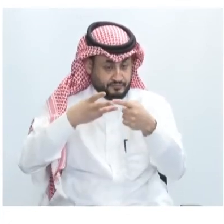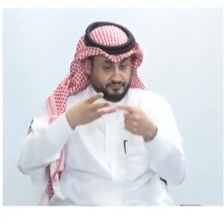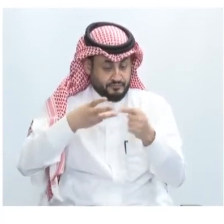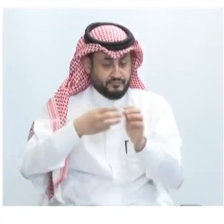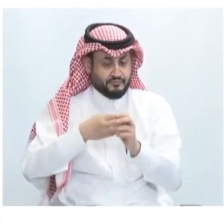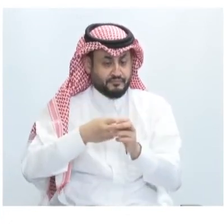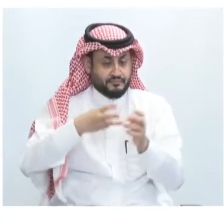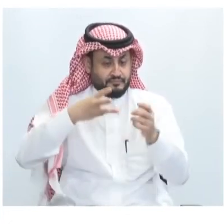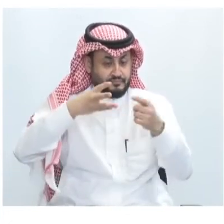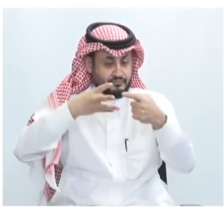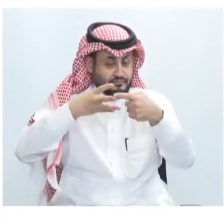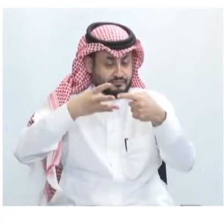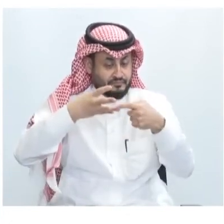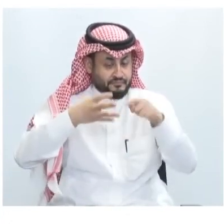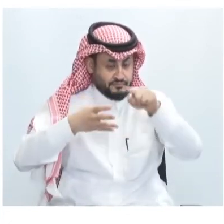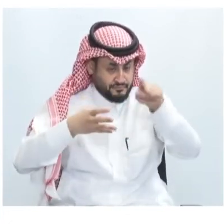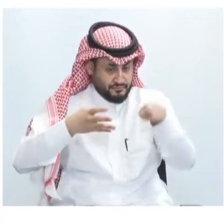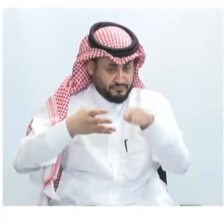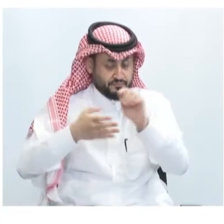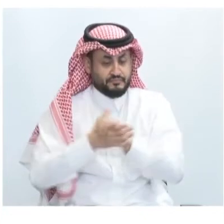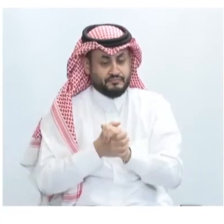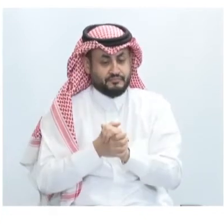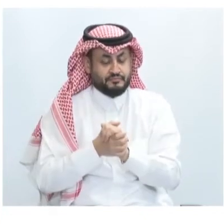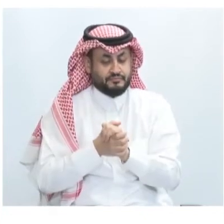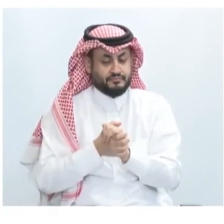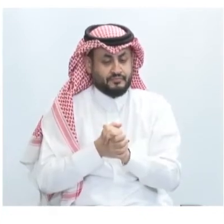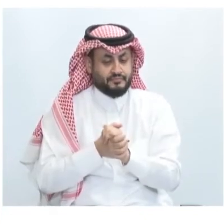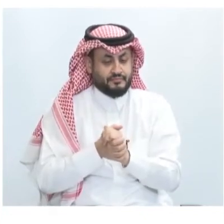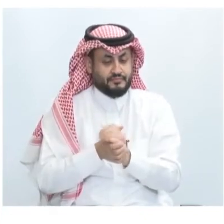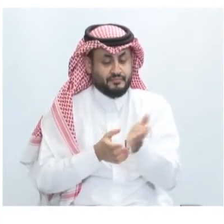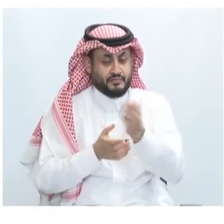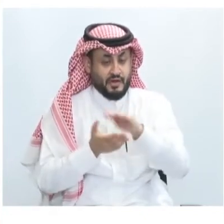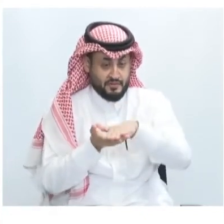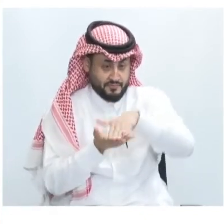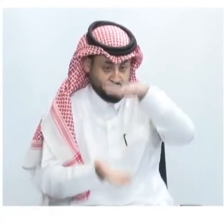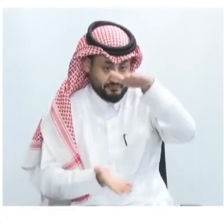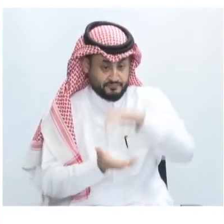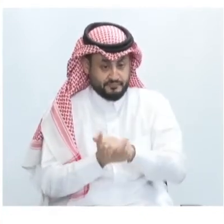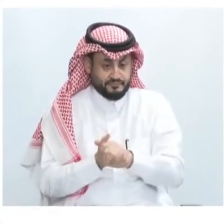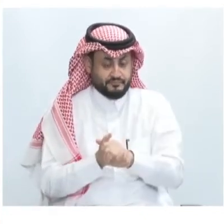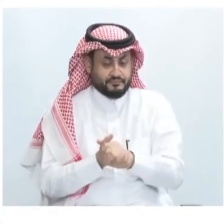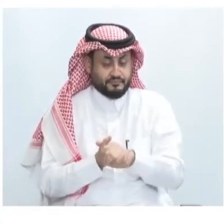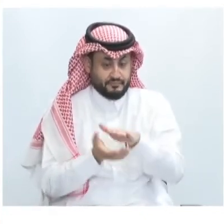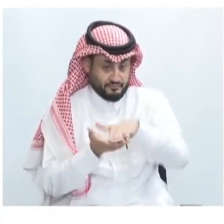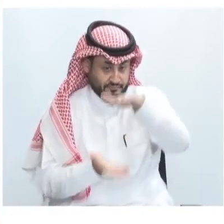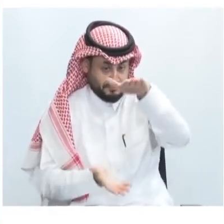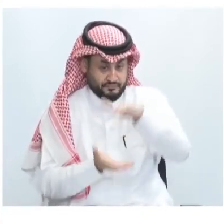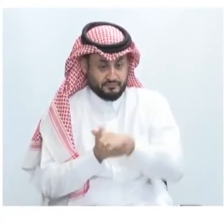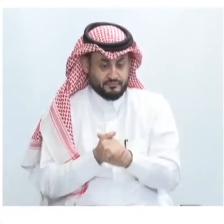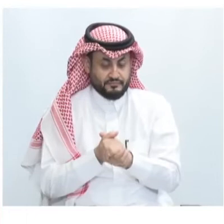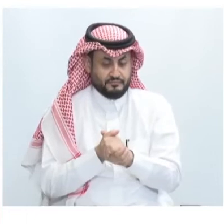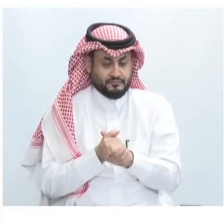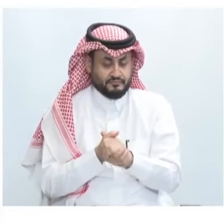3. Okay, cow, cow. Excellent. Now, let's see the letter in capital